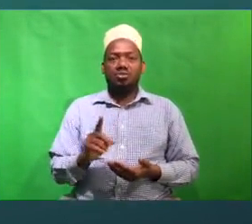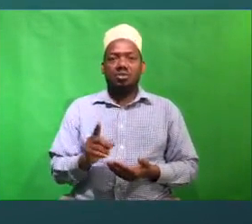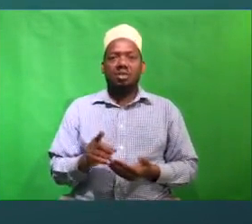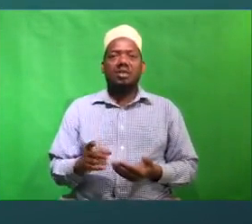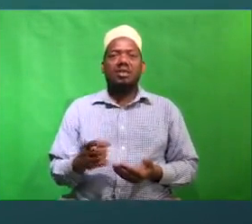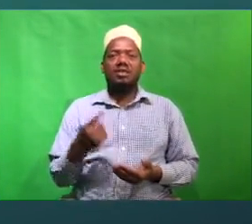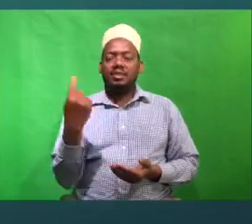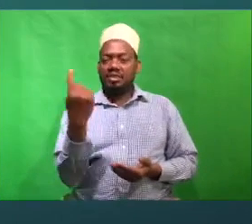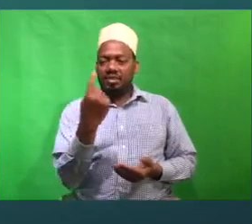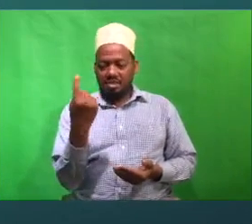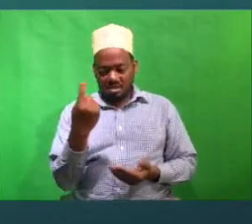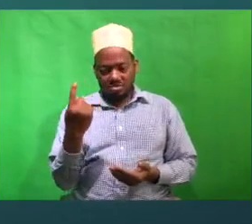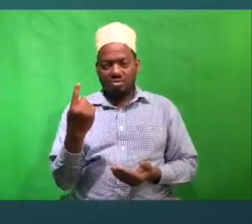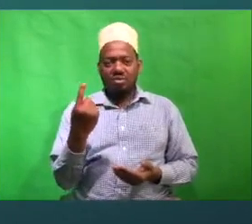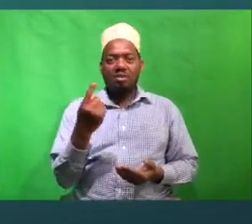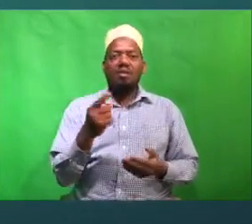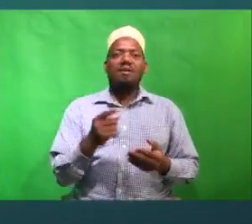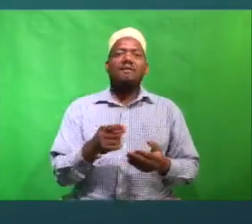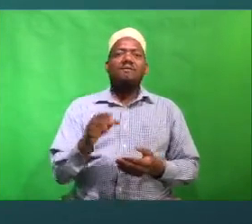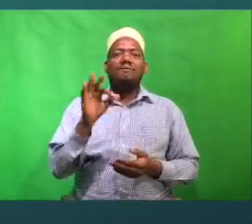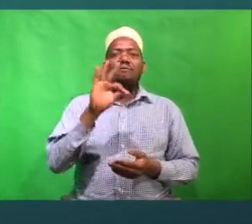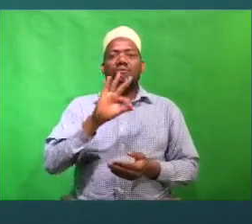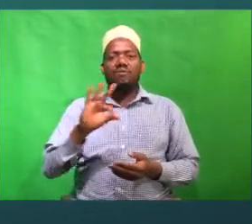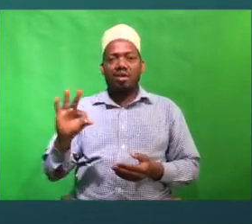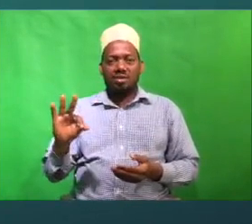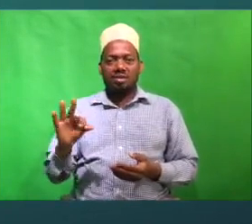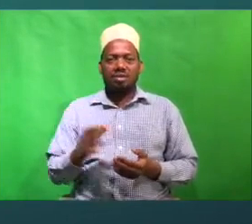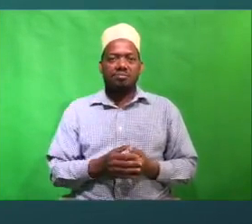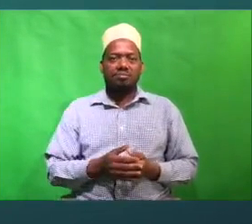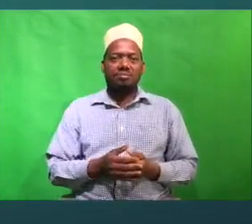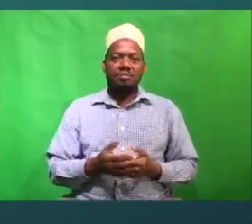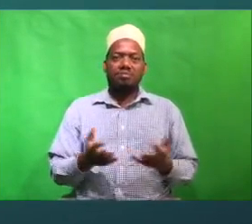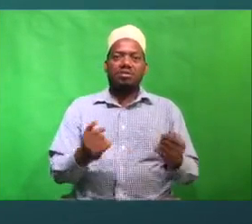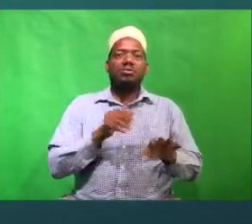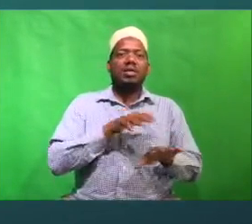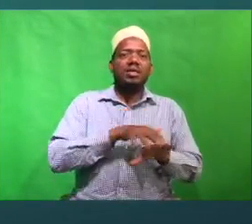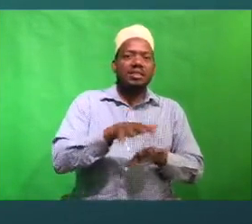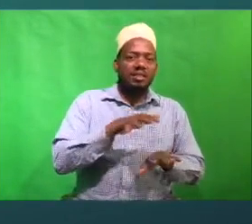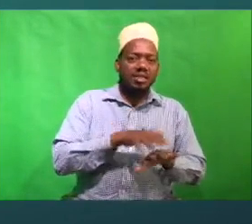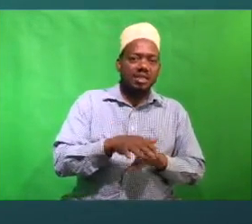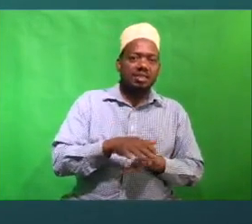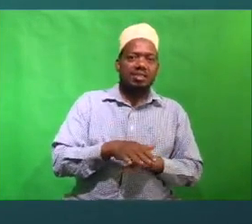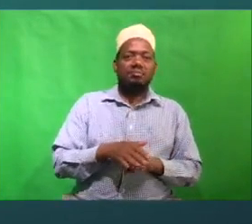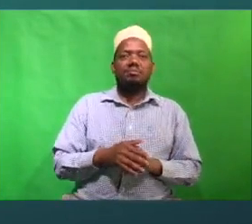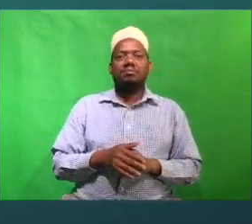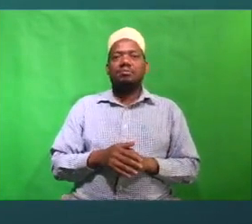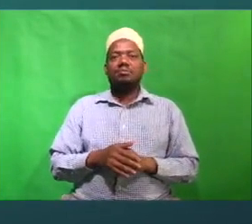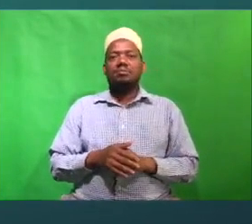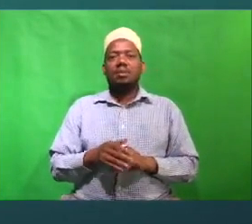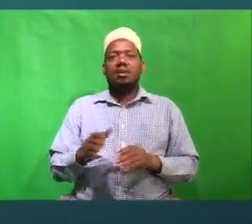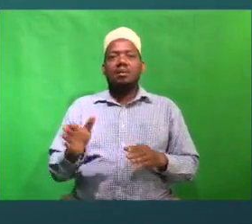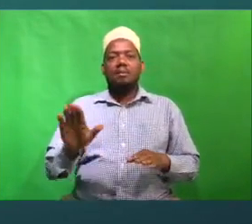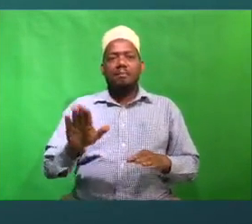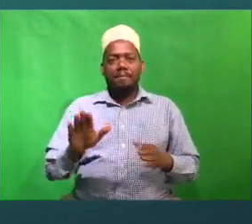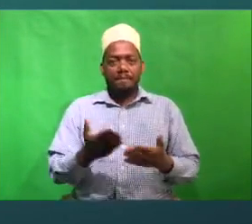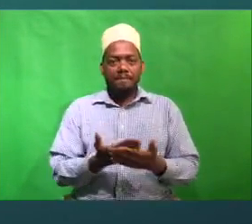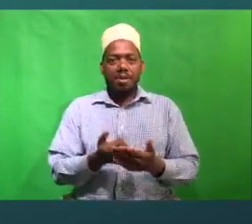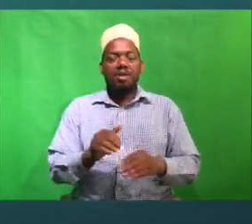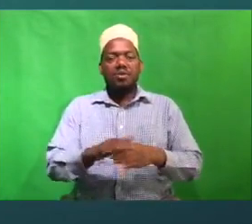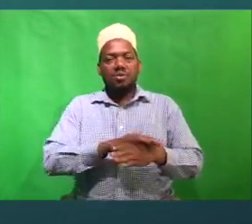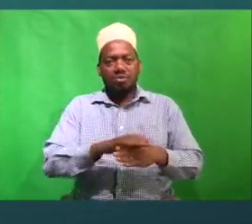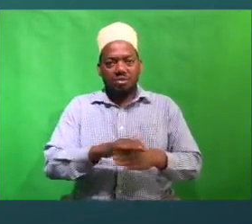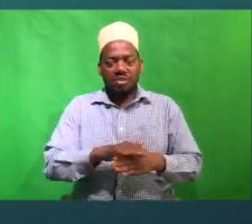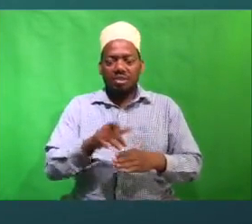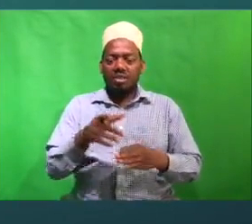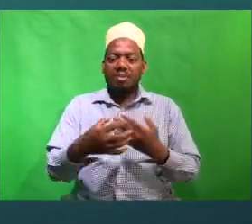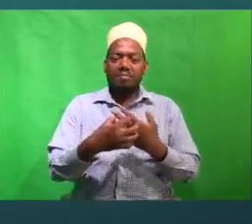single factors which can be influenced, but we can go in together to discuss that factor by using these three